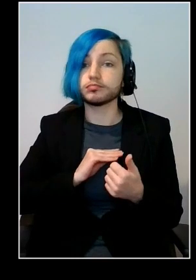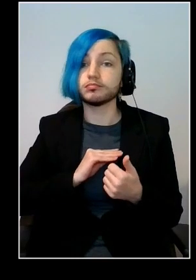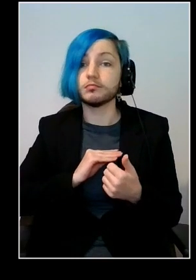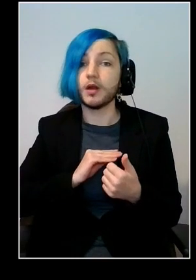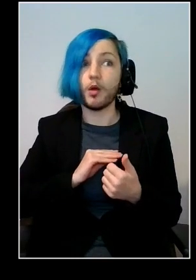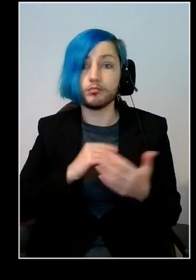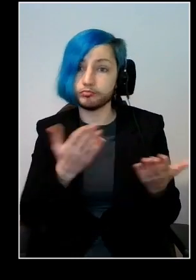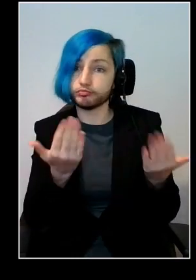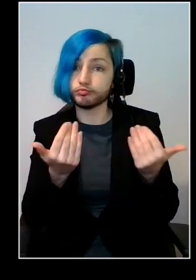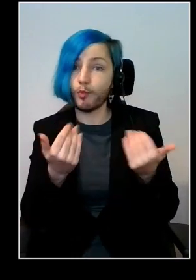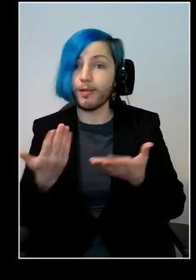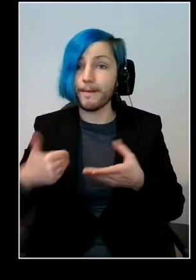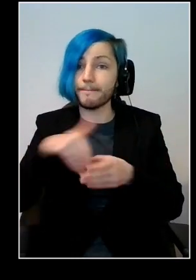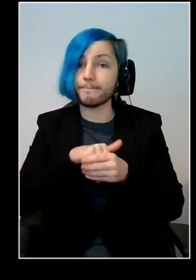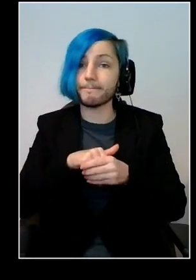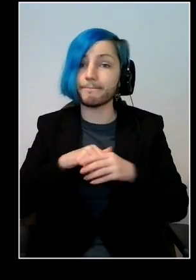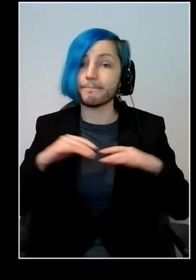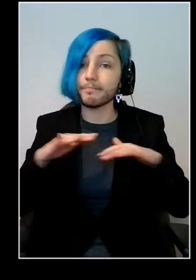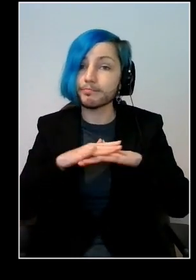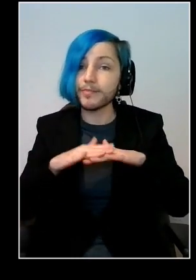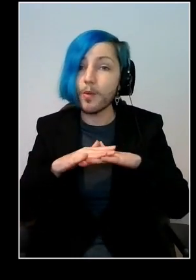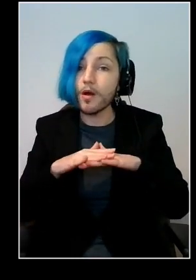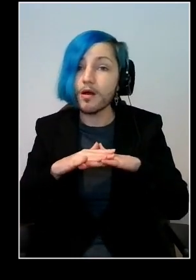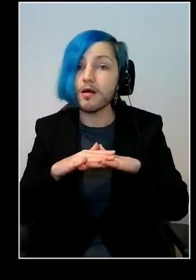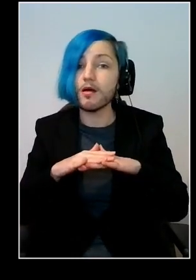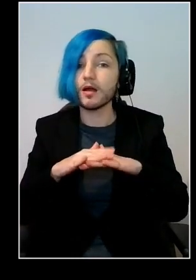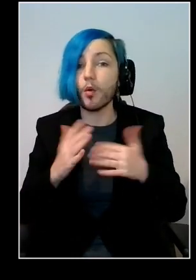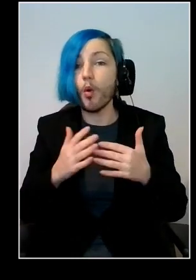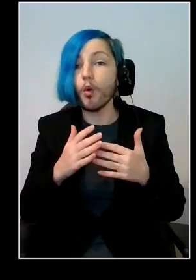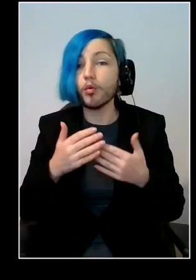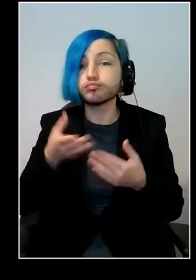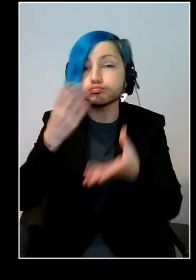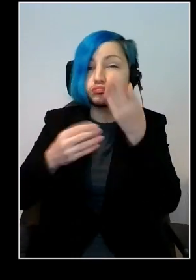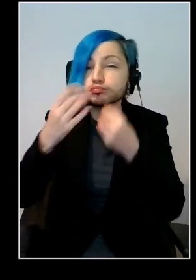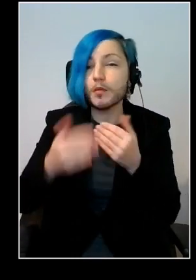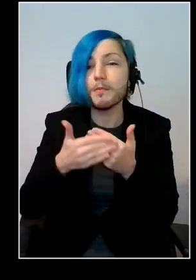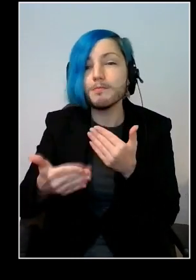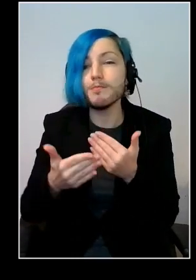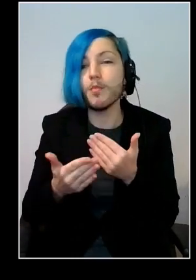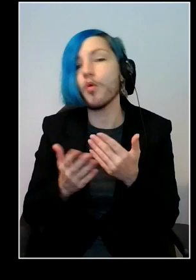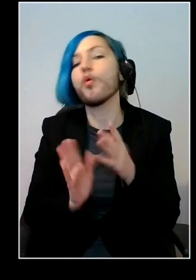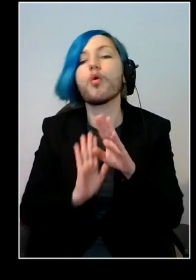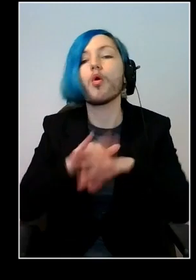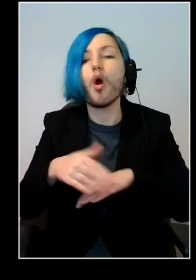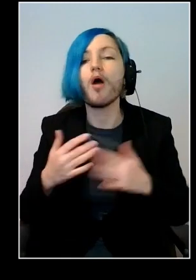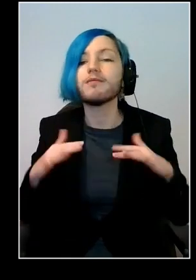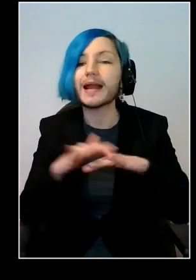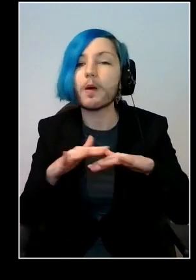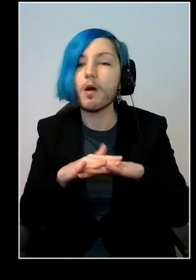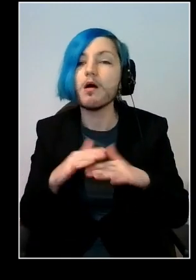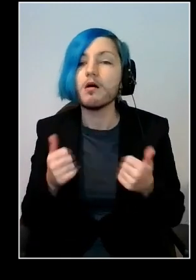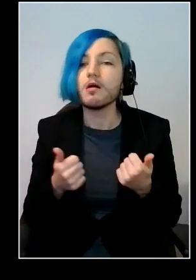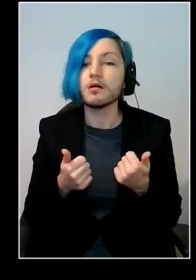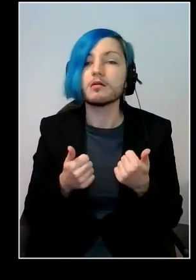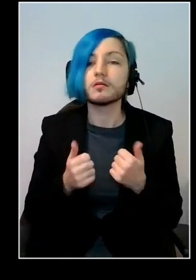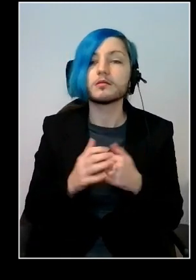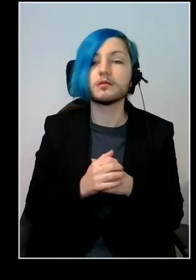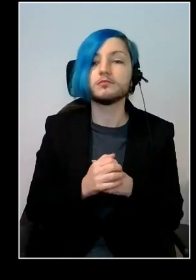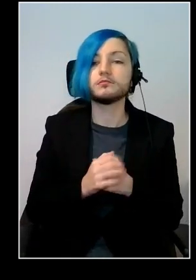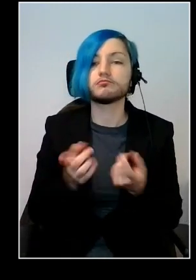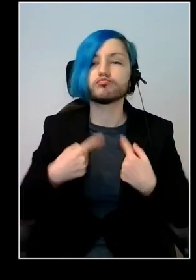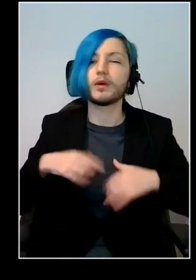you to come along and actually hear more about our vibrant network, which is passionate